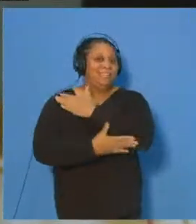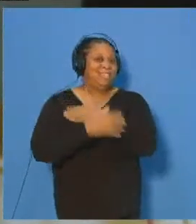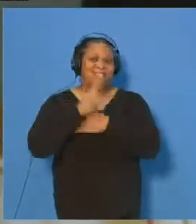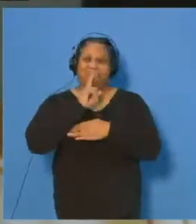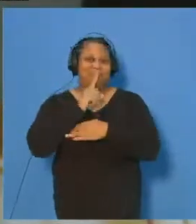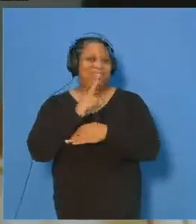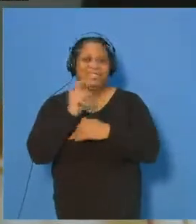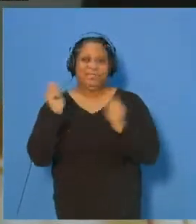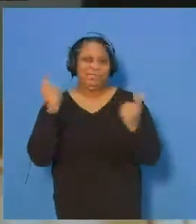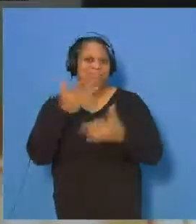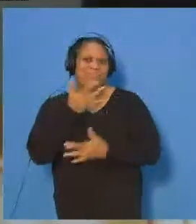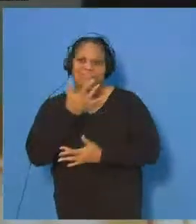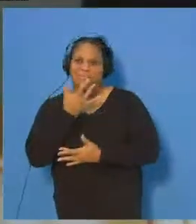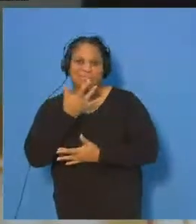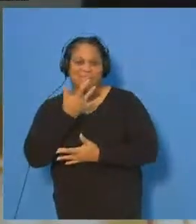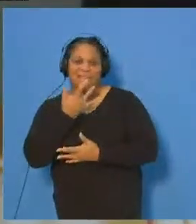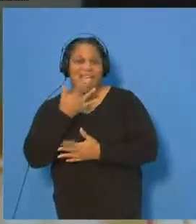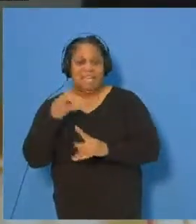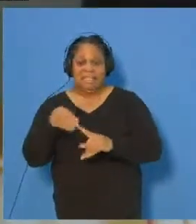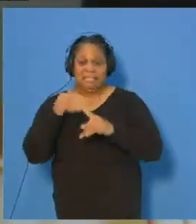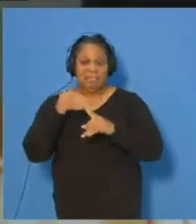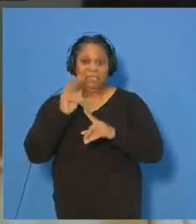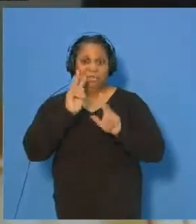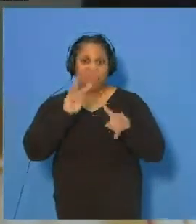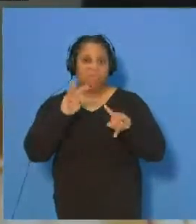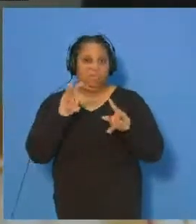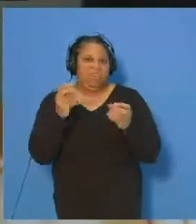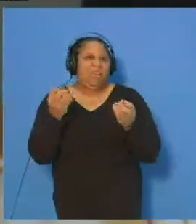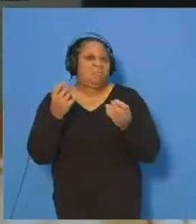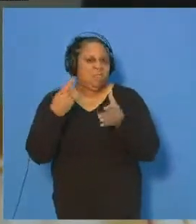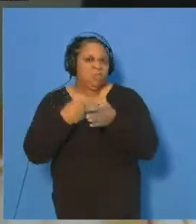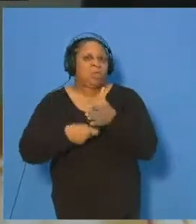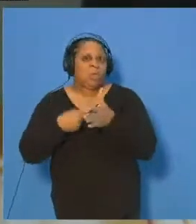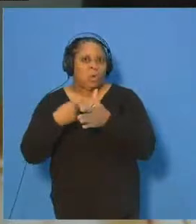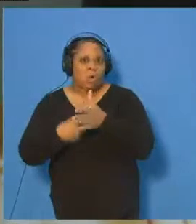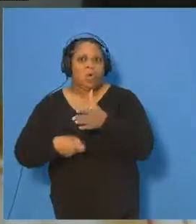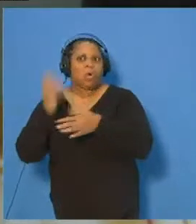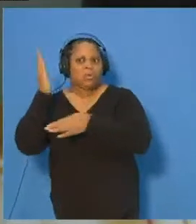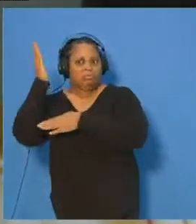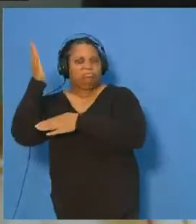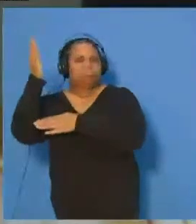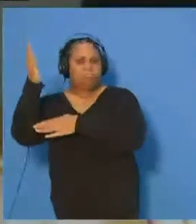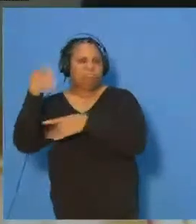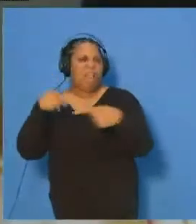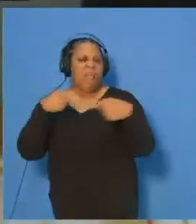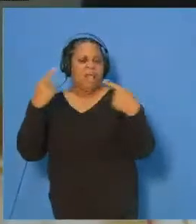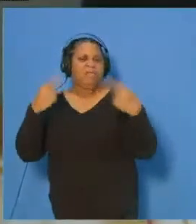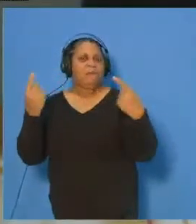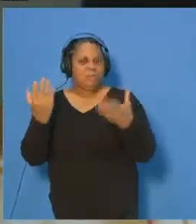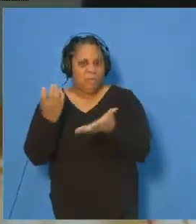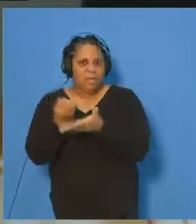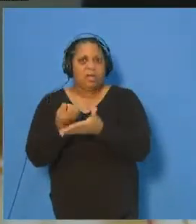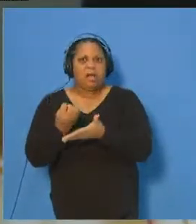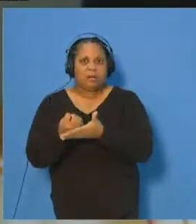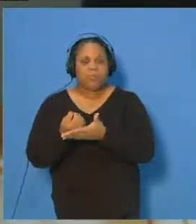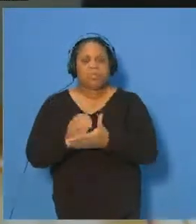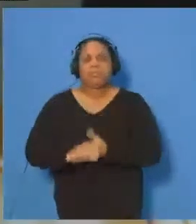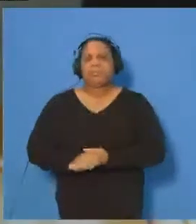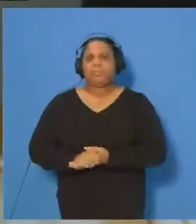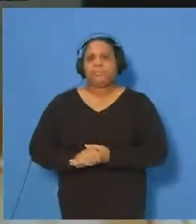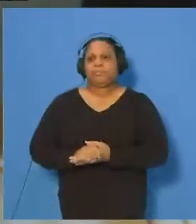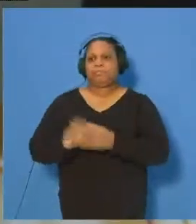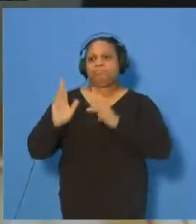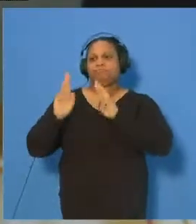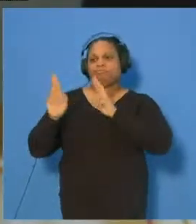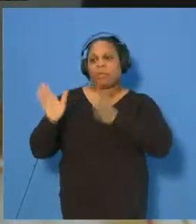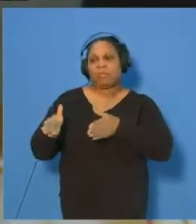something that anybody would want to do, particularly when we look at the cost analysis and the impact that it would have adversely on our economy. No